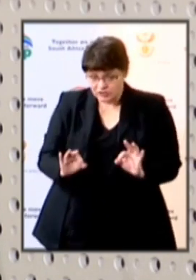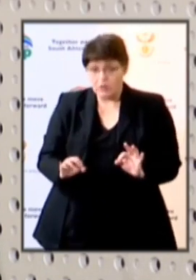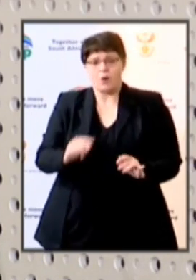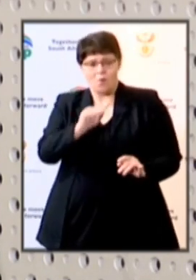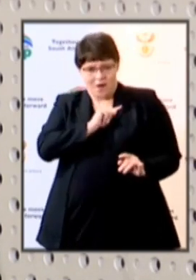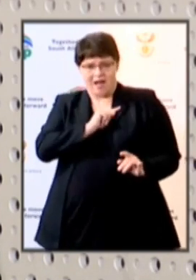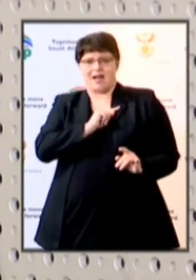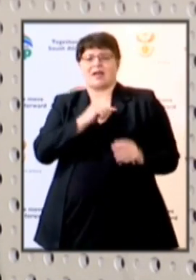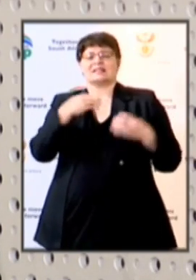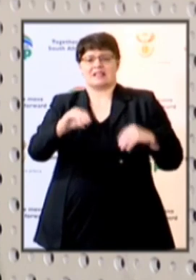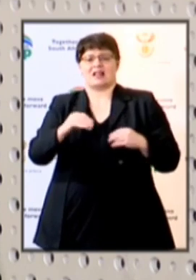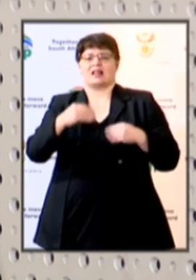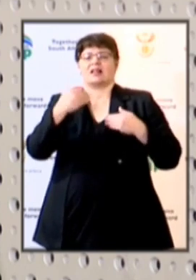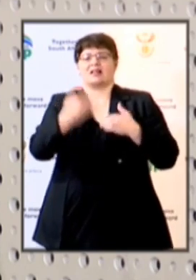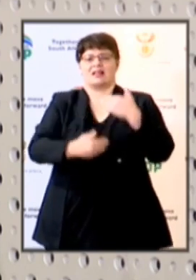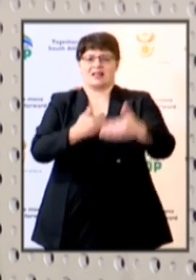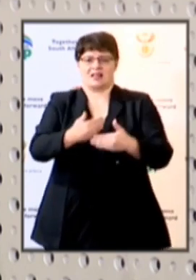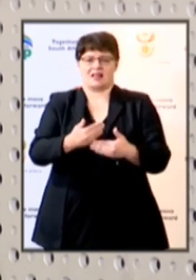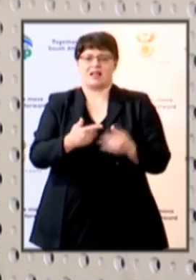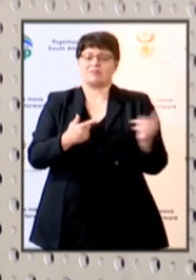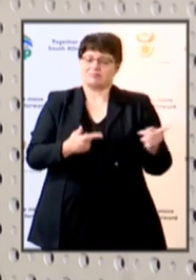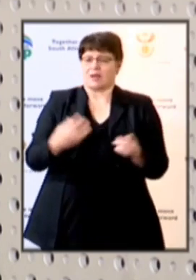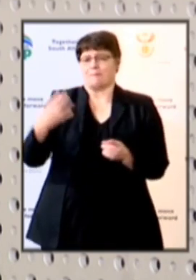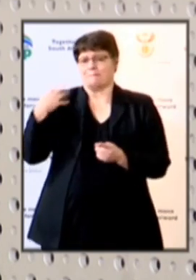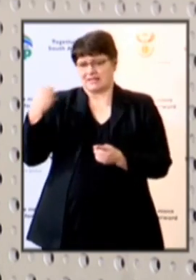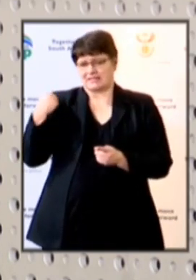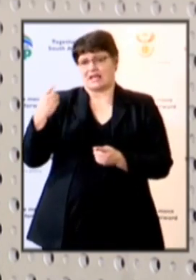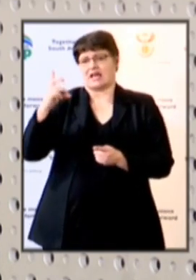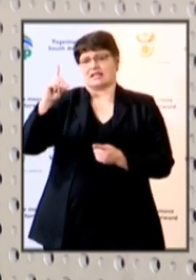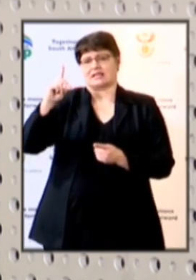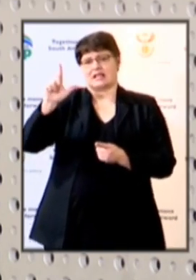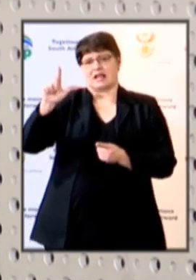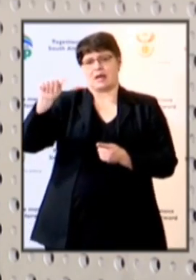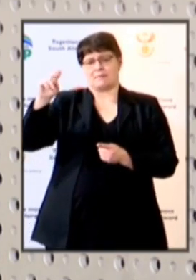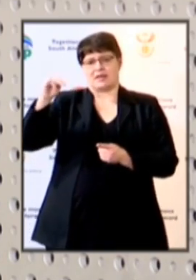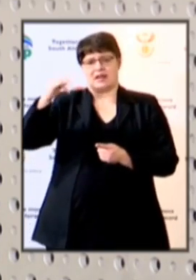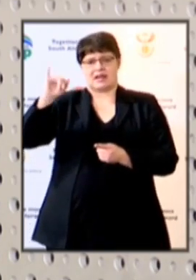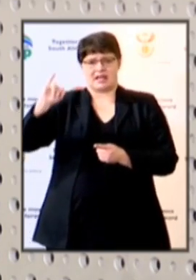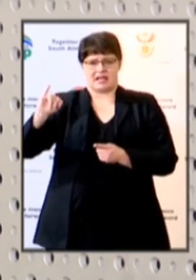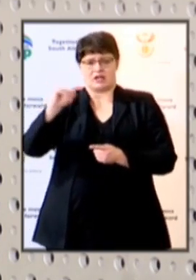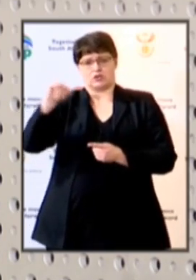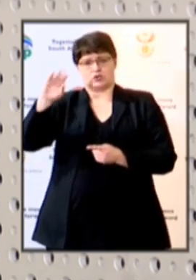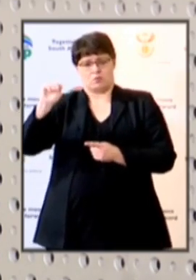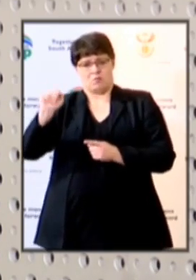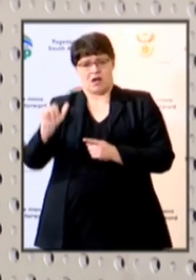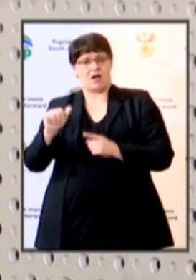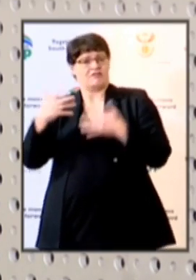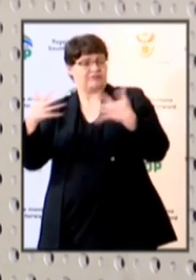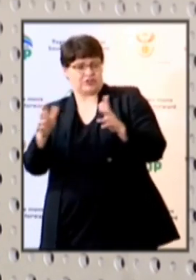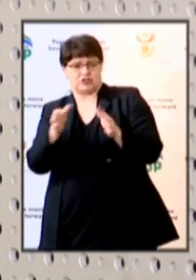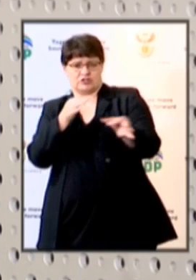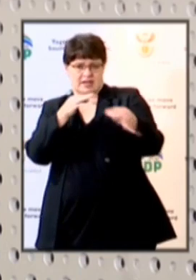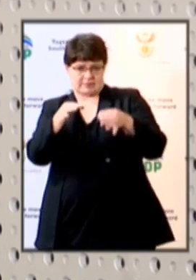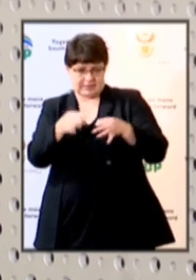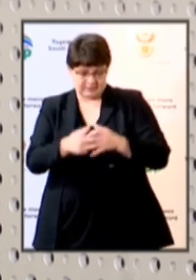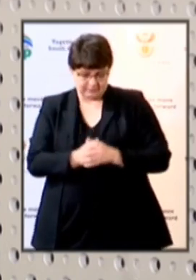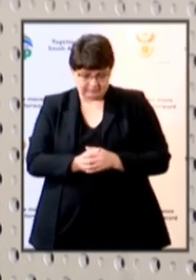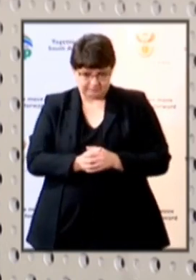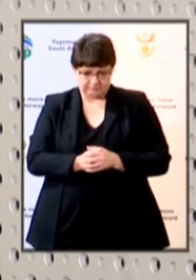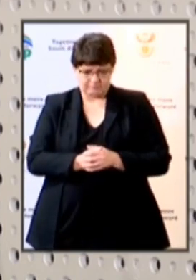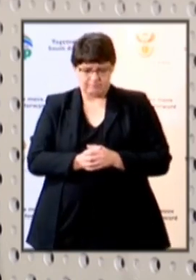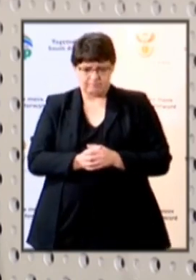processes that Minister Dlamini-Zuma has outlined. I want to turn to the new activities that